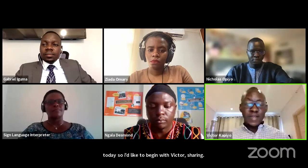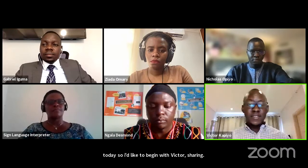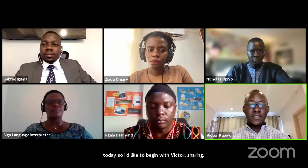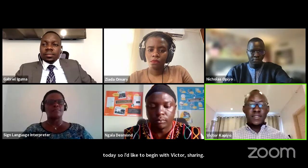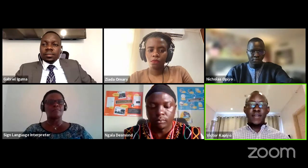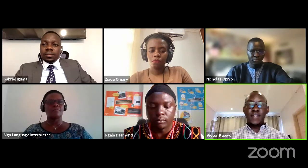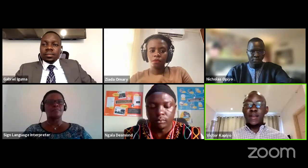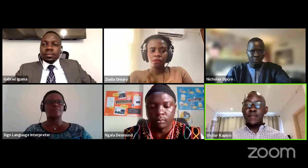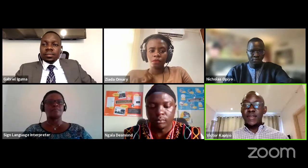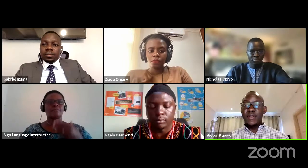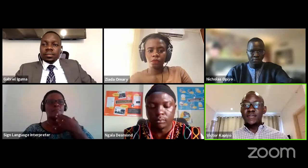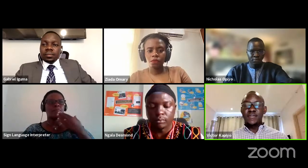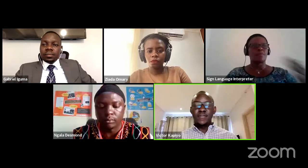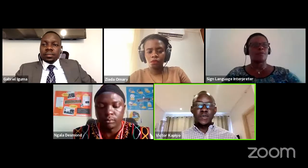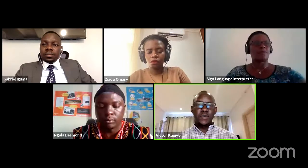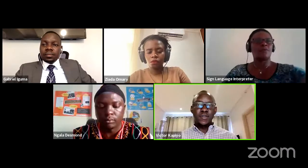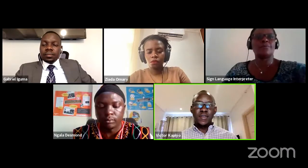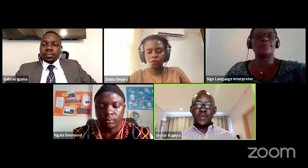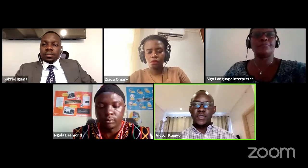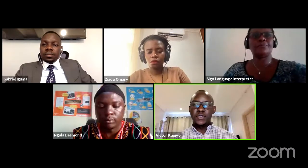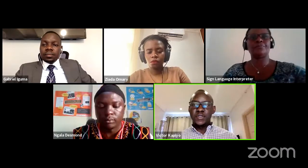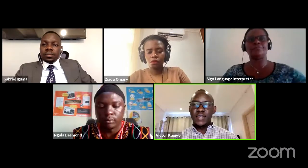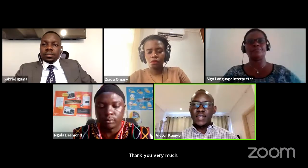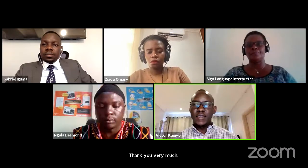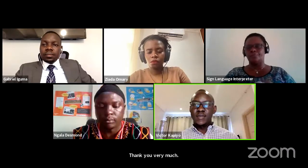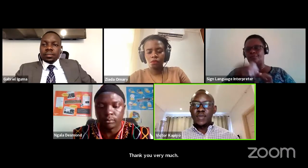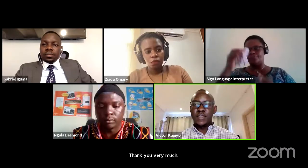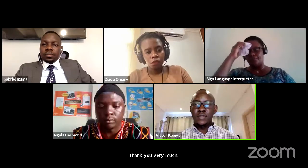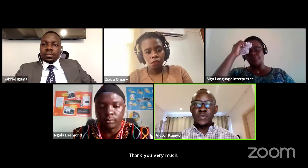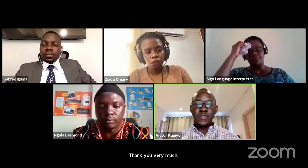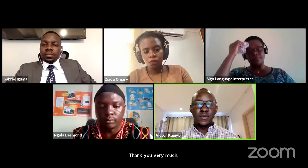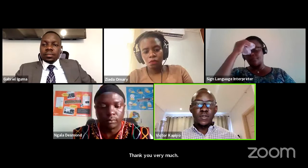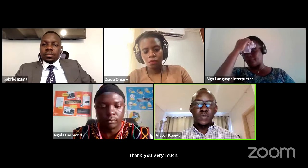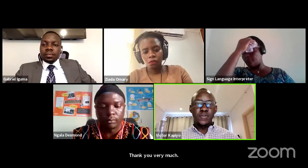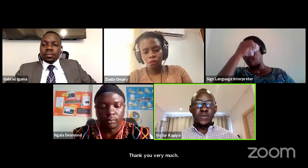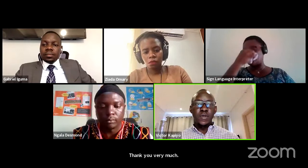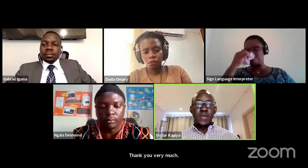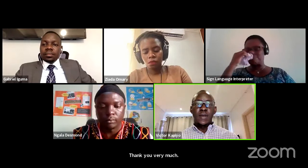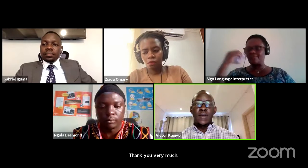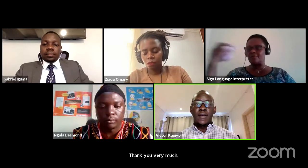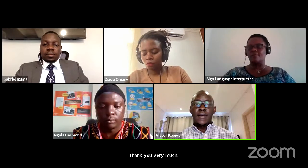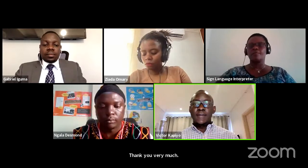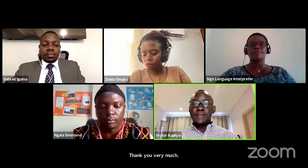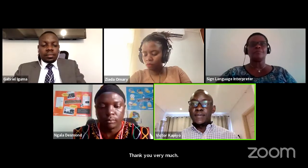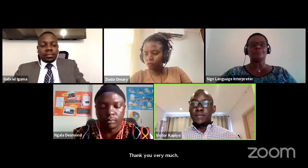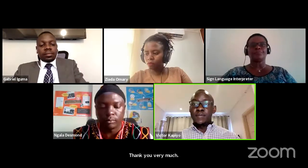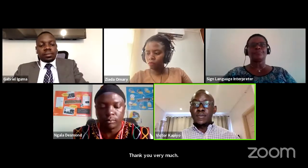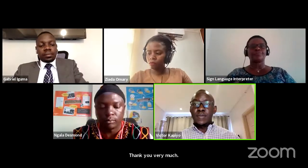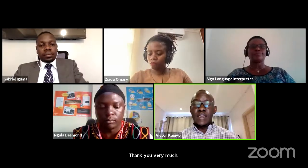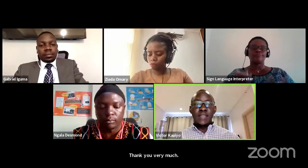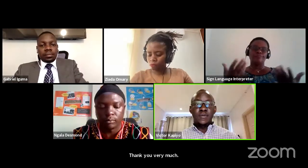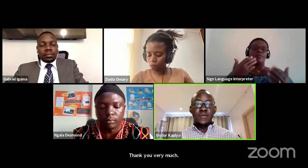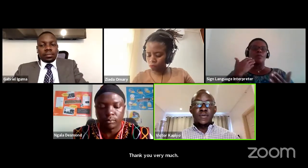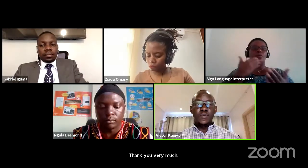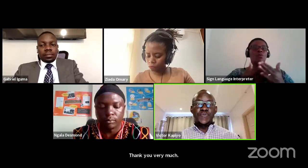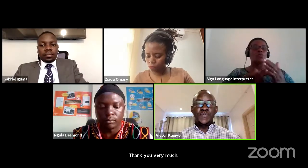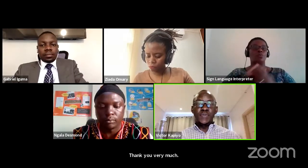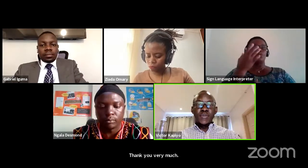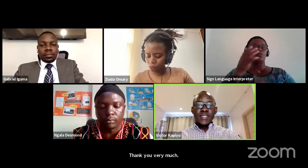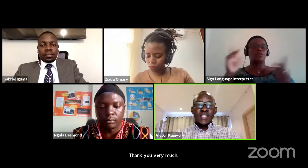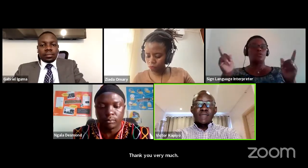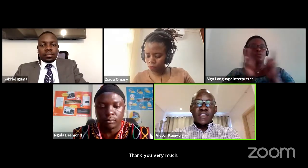Thank you very much, Gabriel, for the opportunity, and it's a pleasure to meet all of you. I'd like